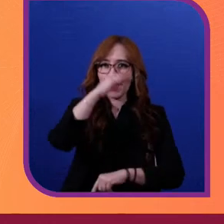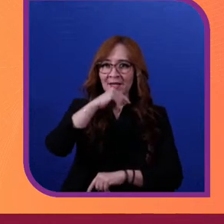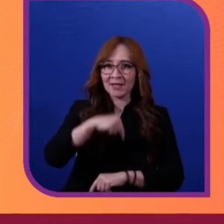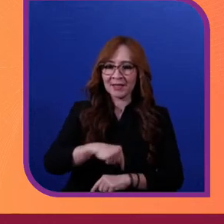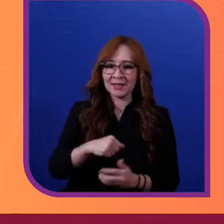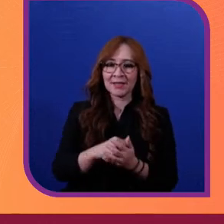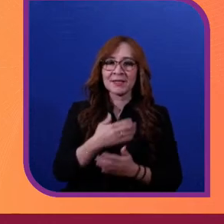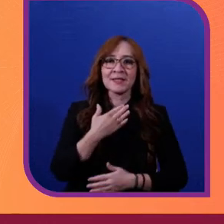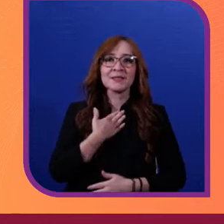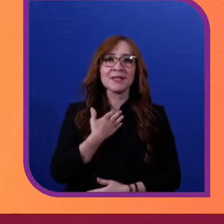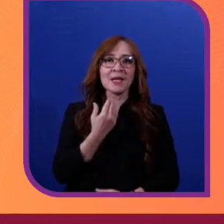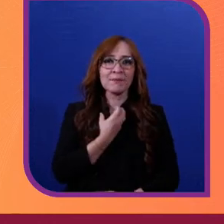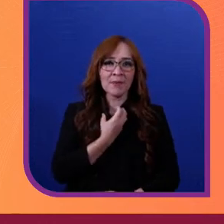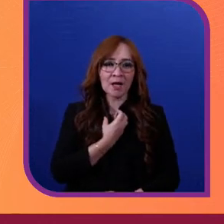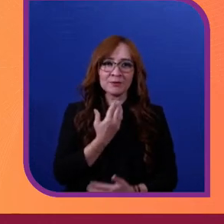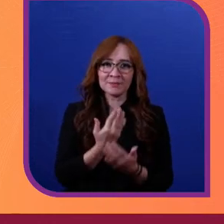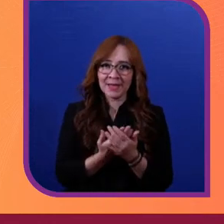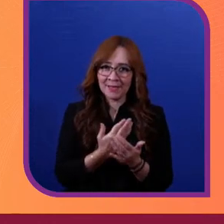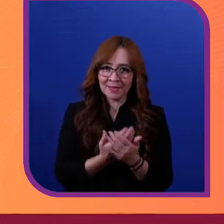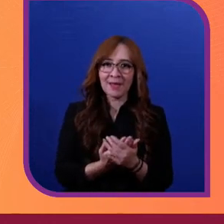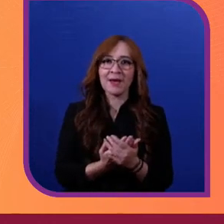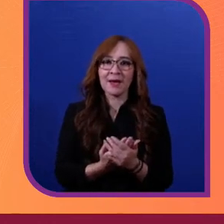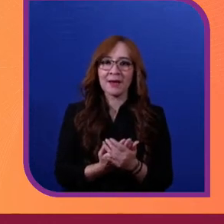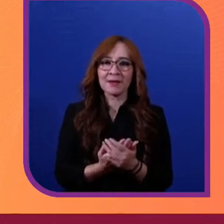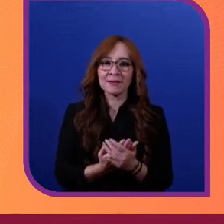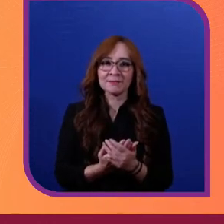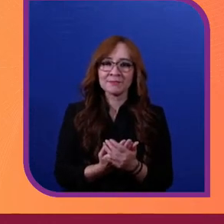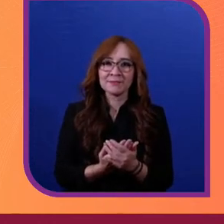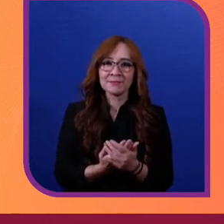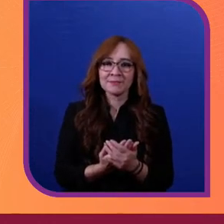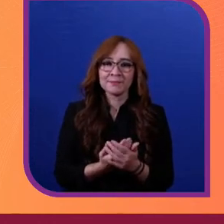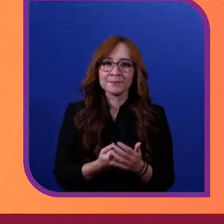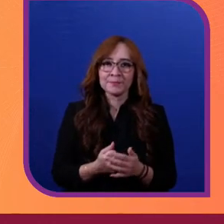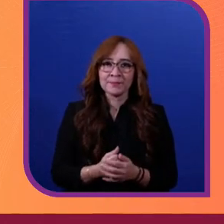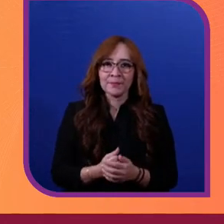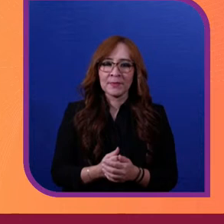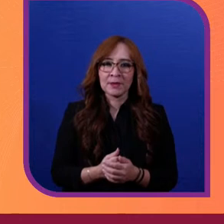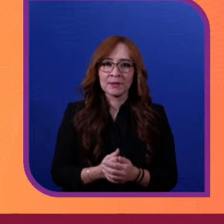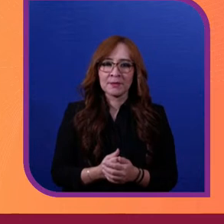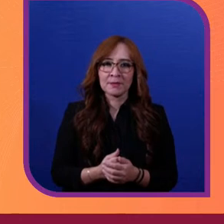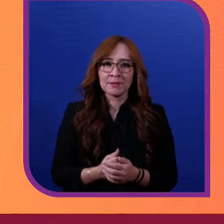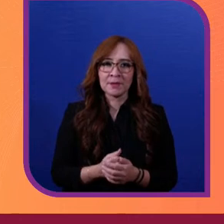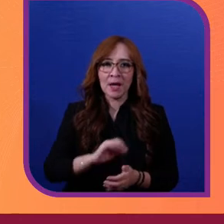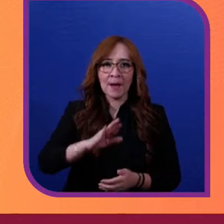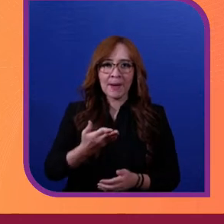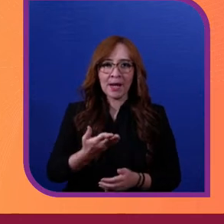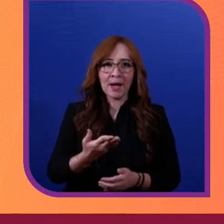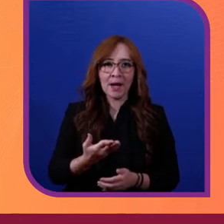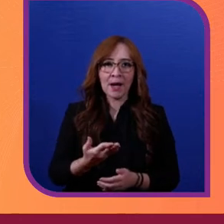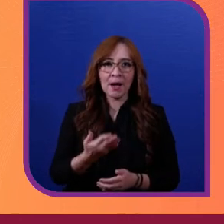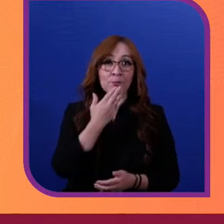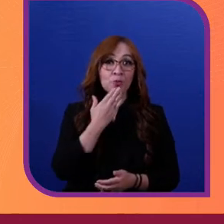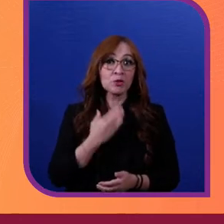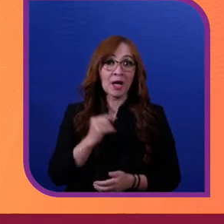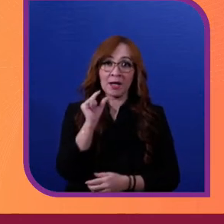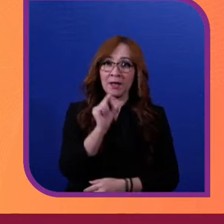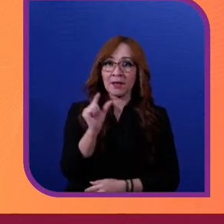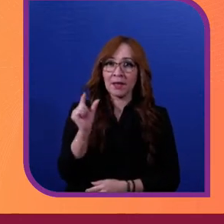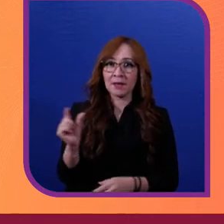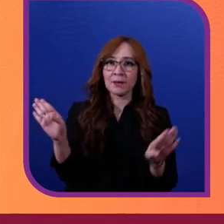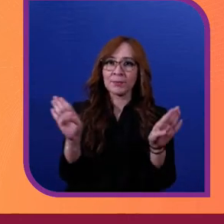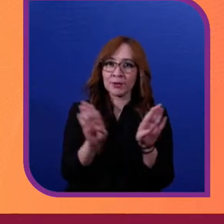aswed from the panelis STMI closing statement before we conclude season Mito Android TV closing statement